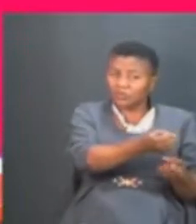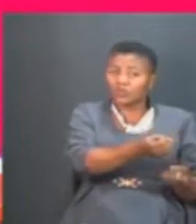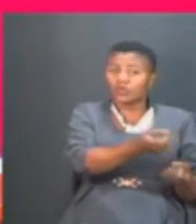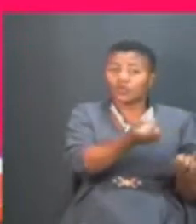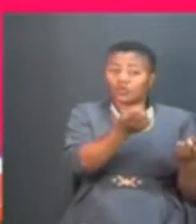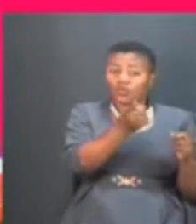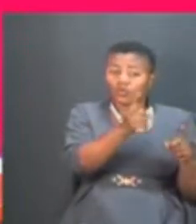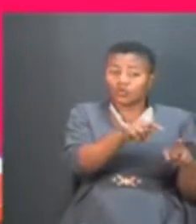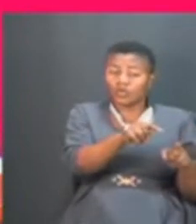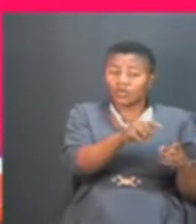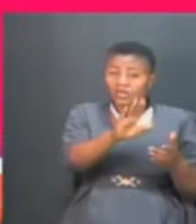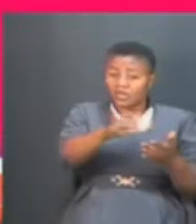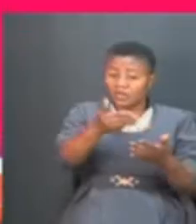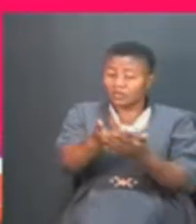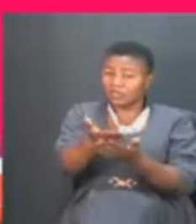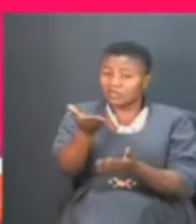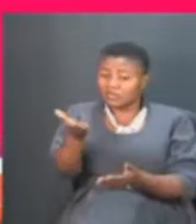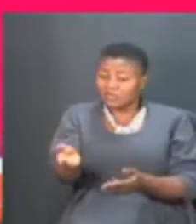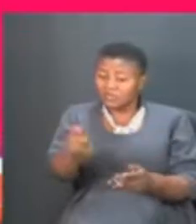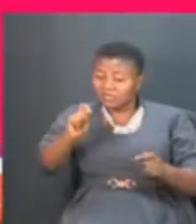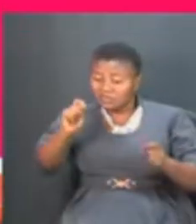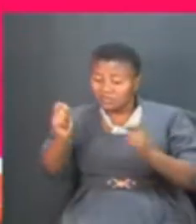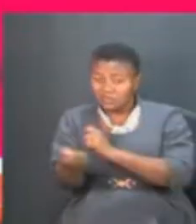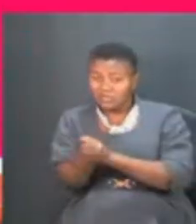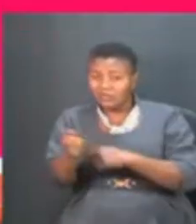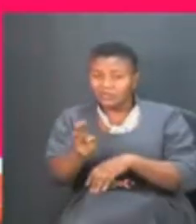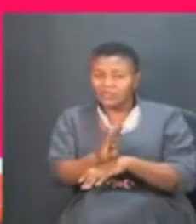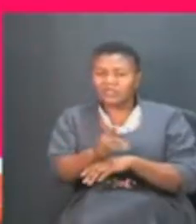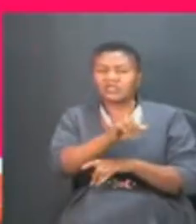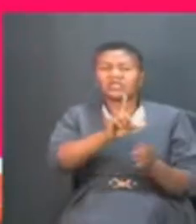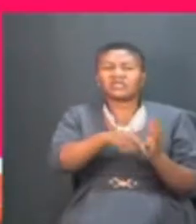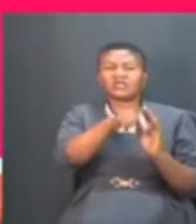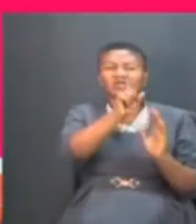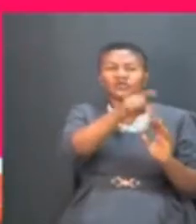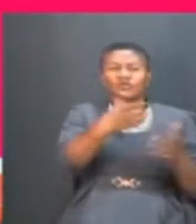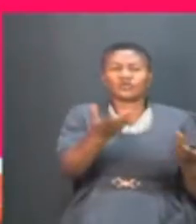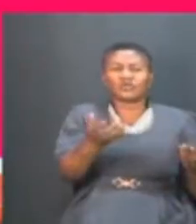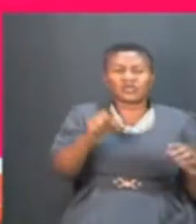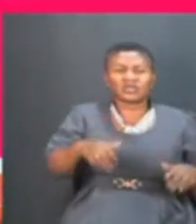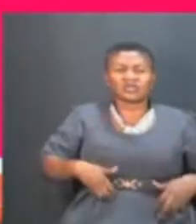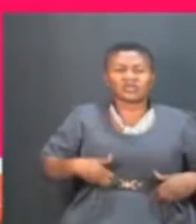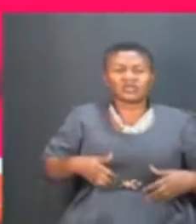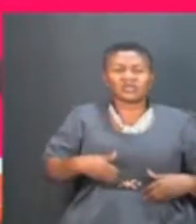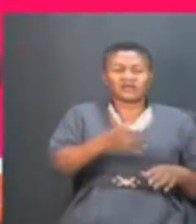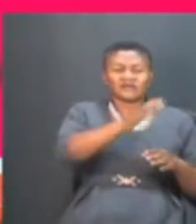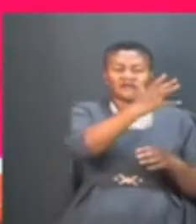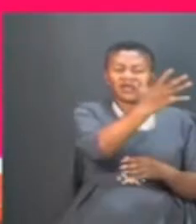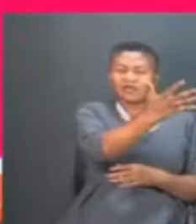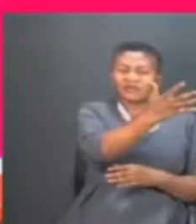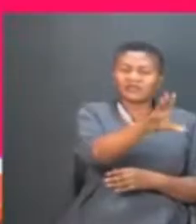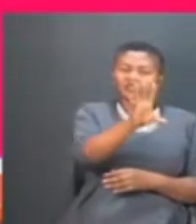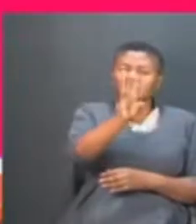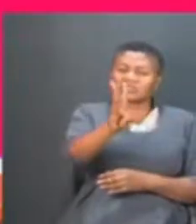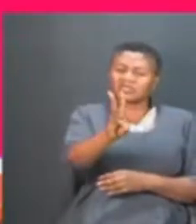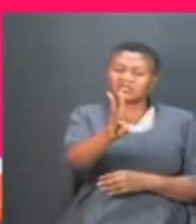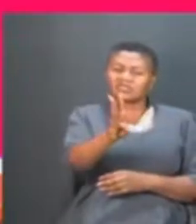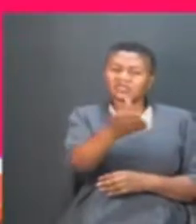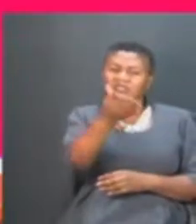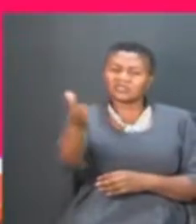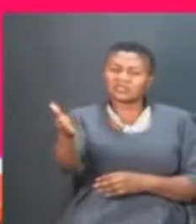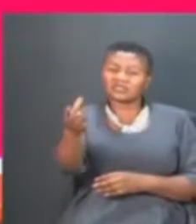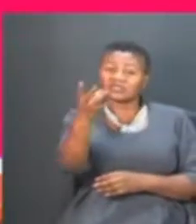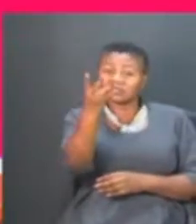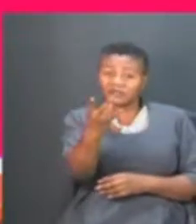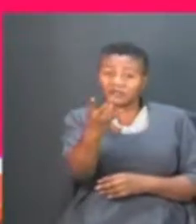business, then you have a cause to complain. We move from 5 to 6, from 6 to 7, 7 we are now at